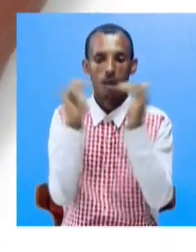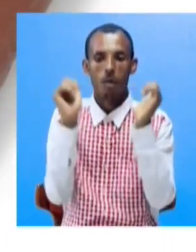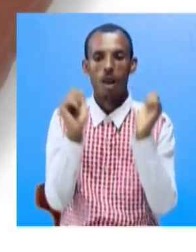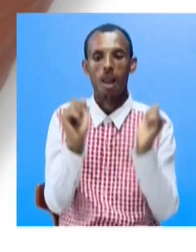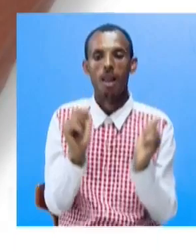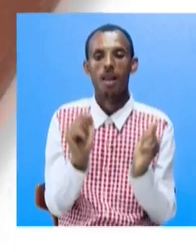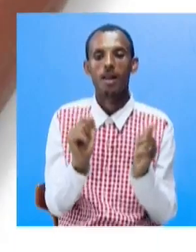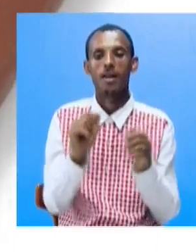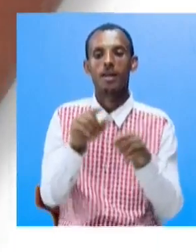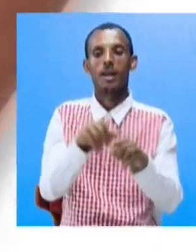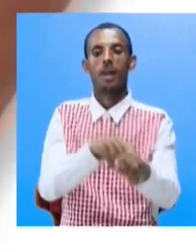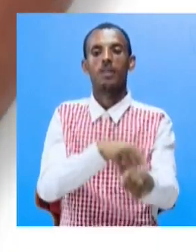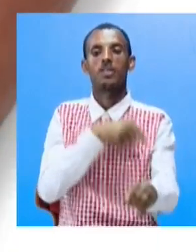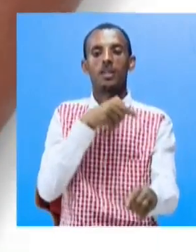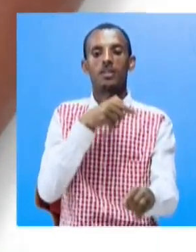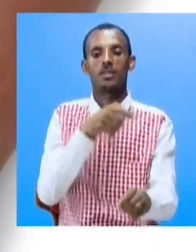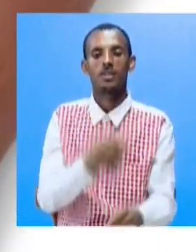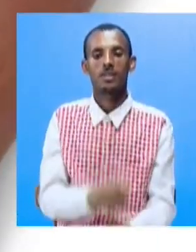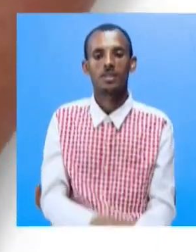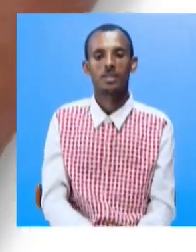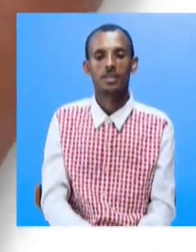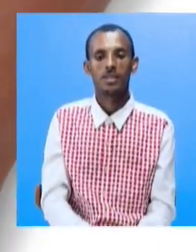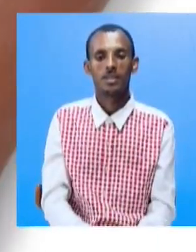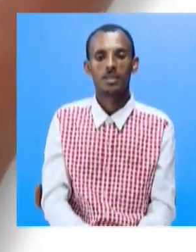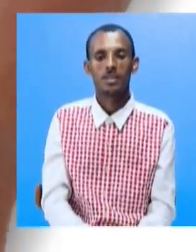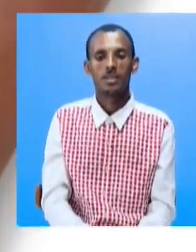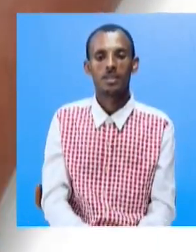equal distance